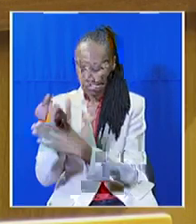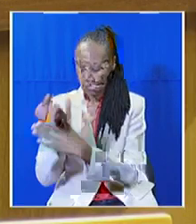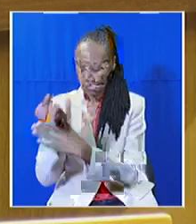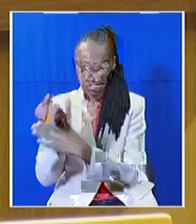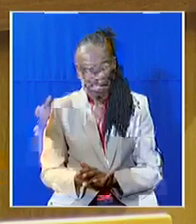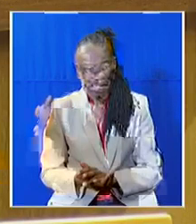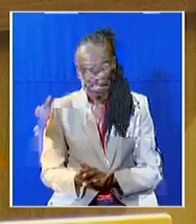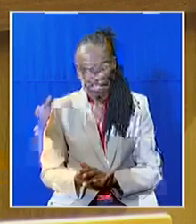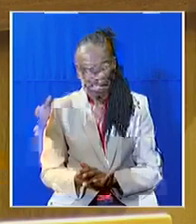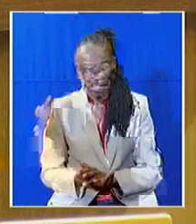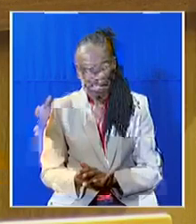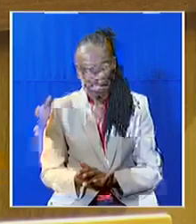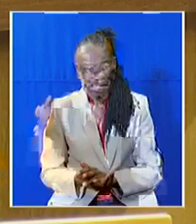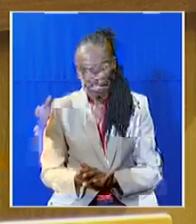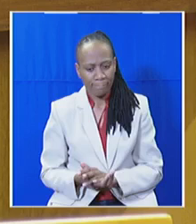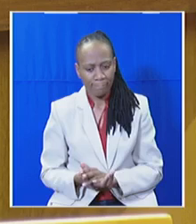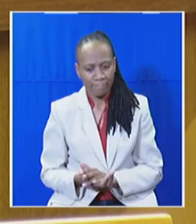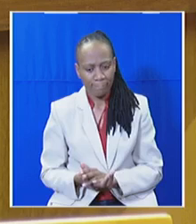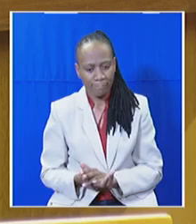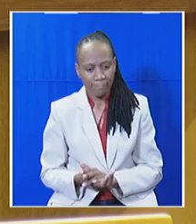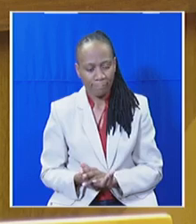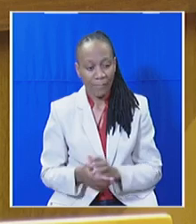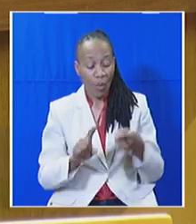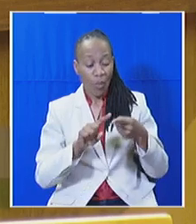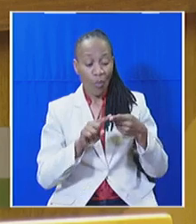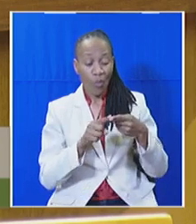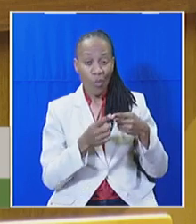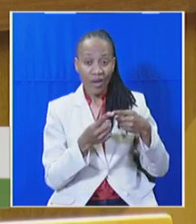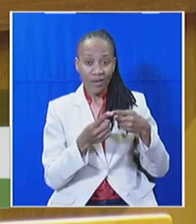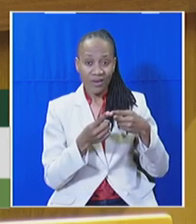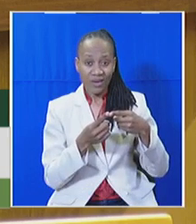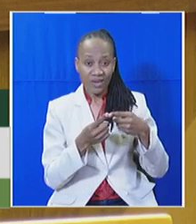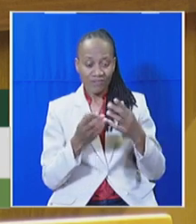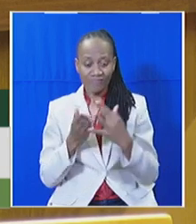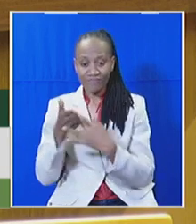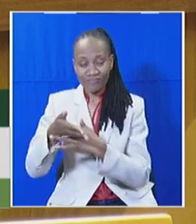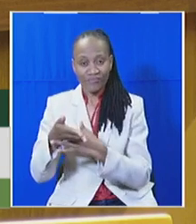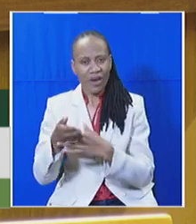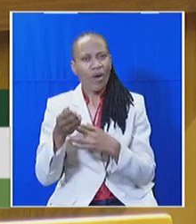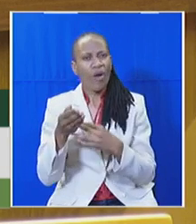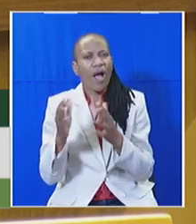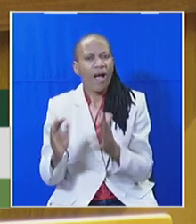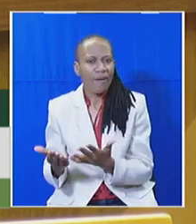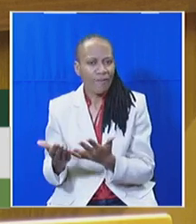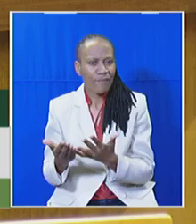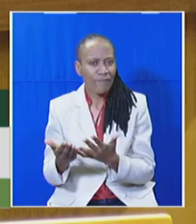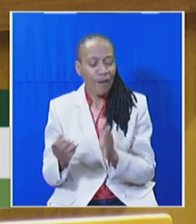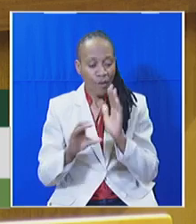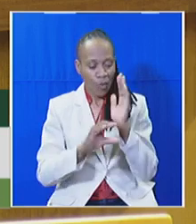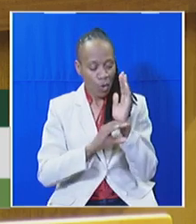One of the interventions was the enactment of the